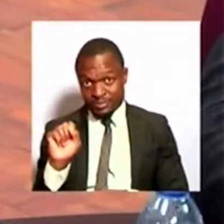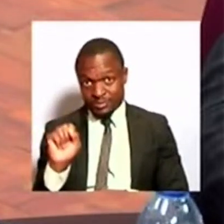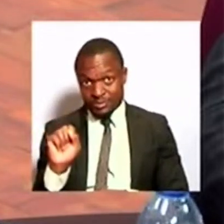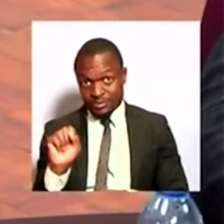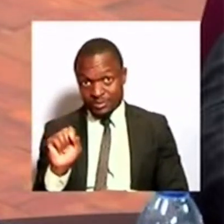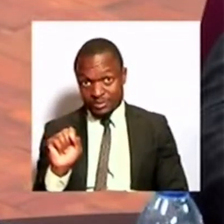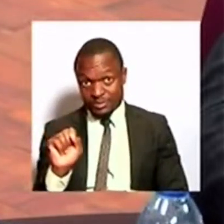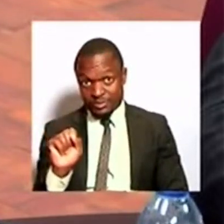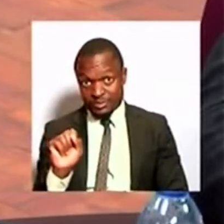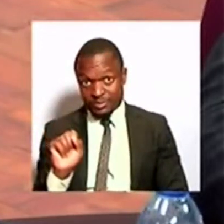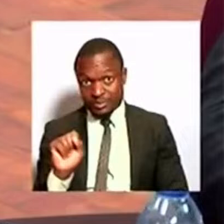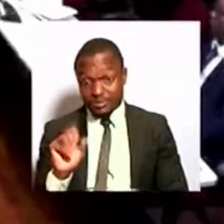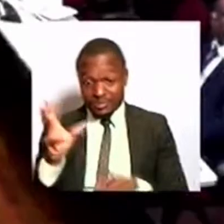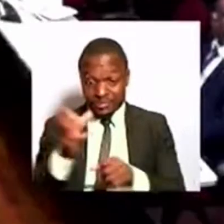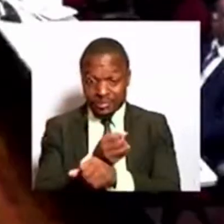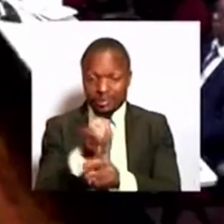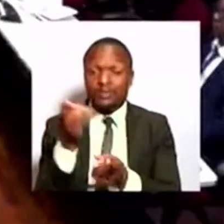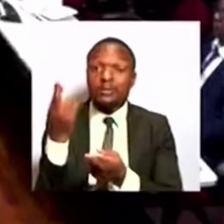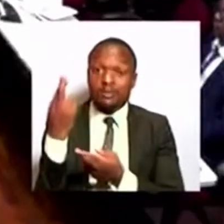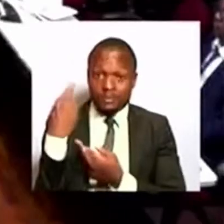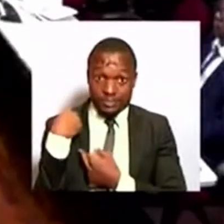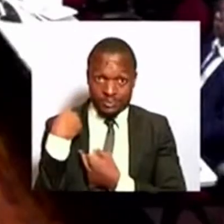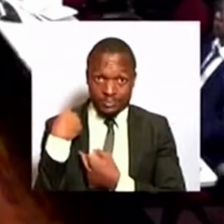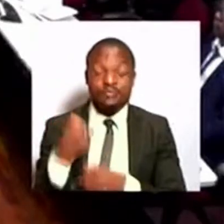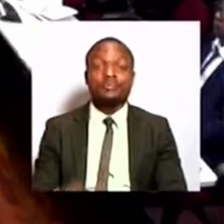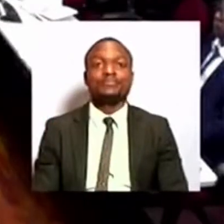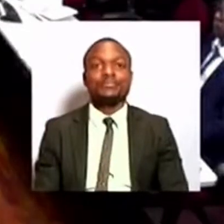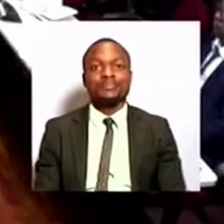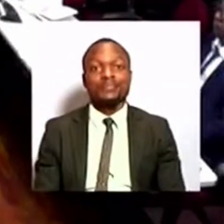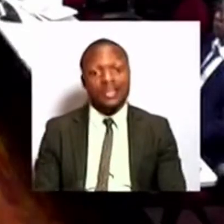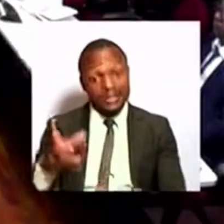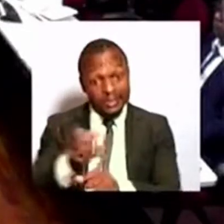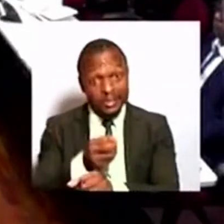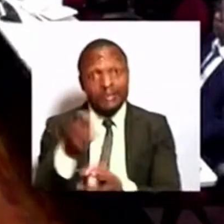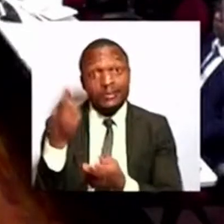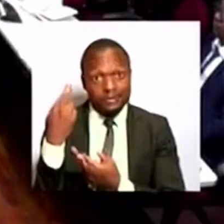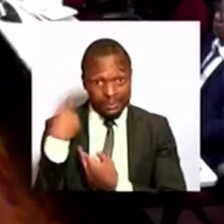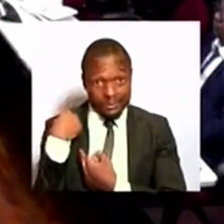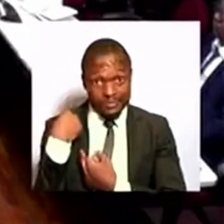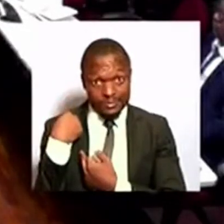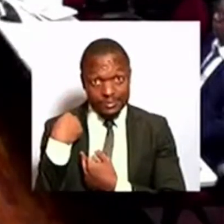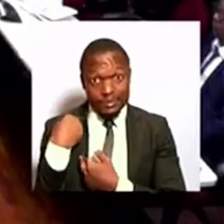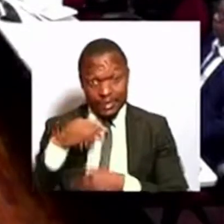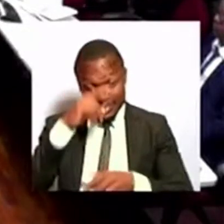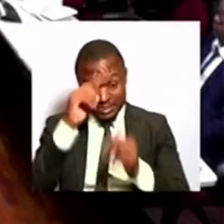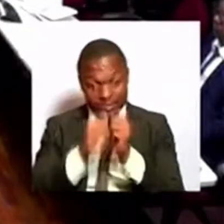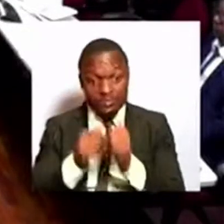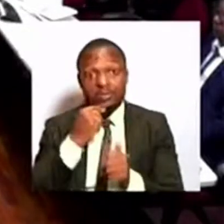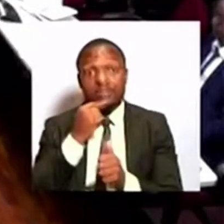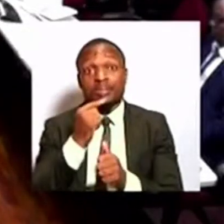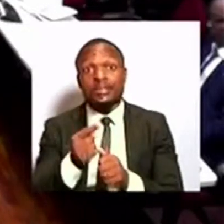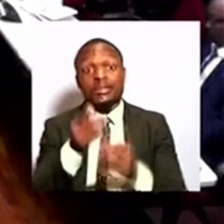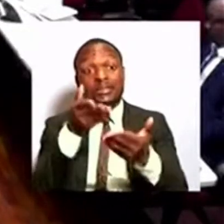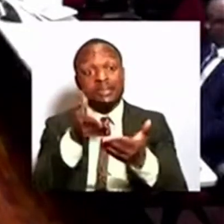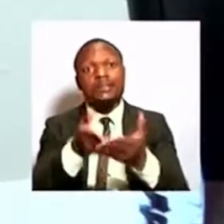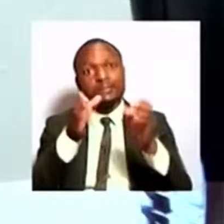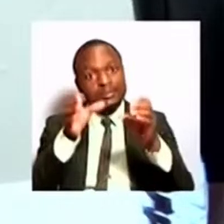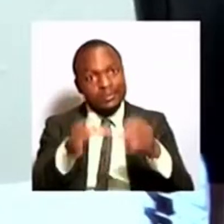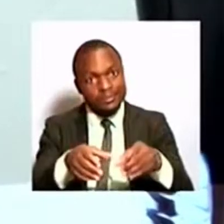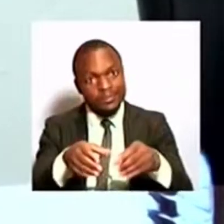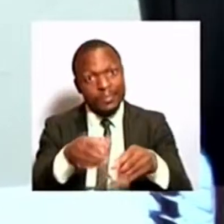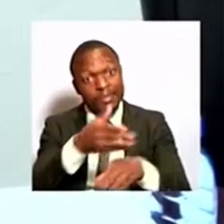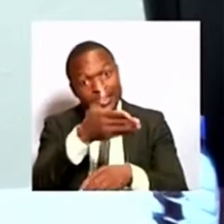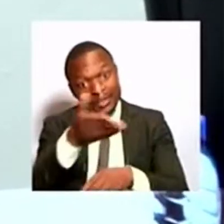take responsibility. Yes, responsibility. Take responsibility. Yes, because Chair. you are telling this committee to say they